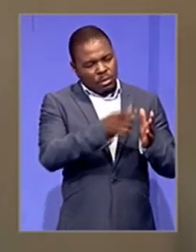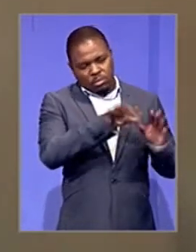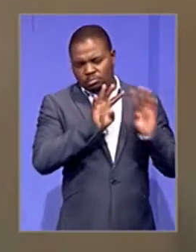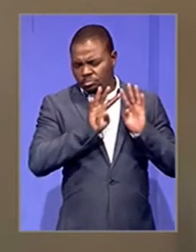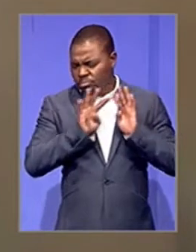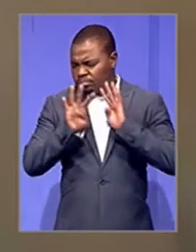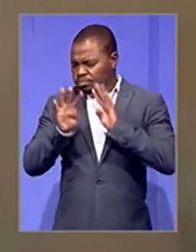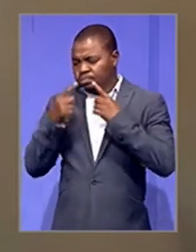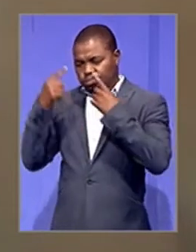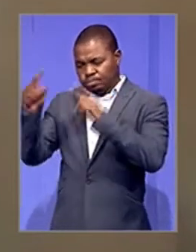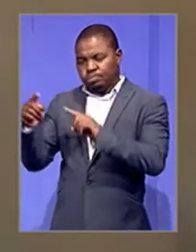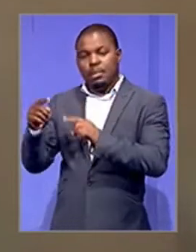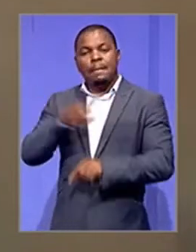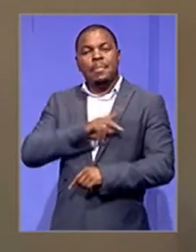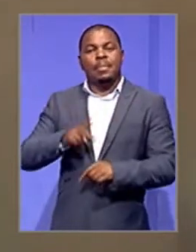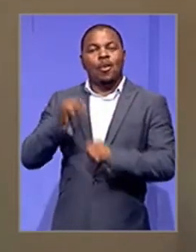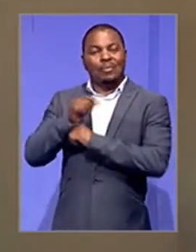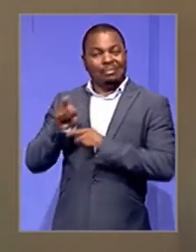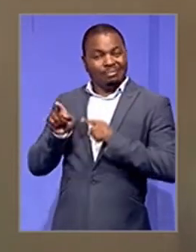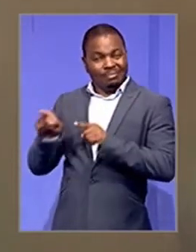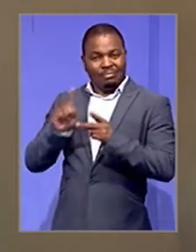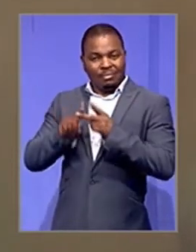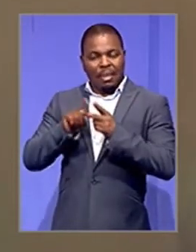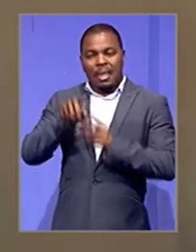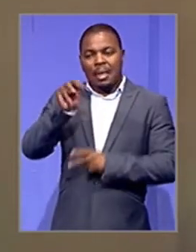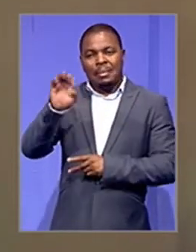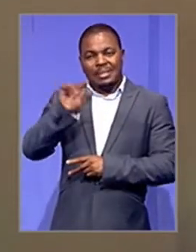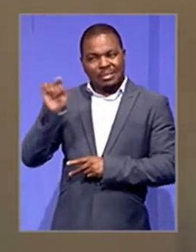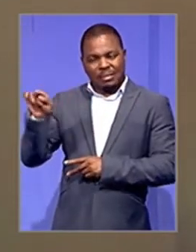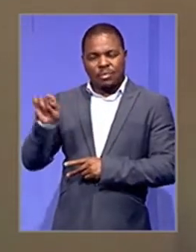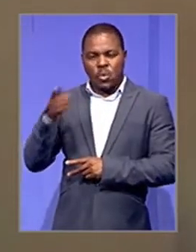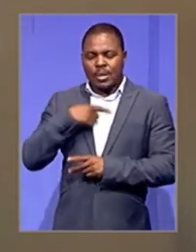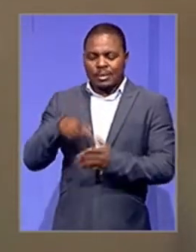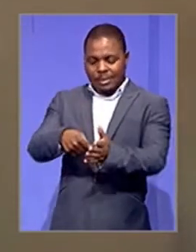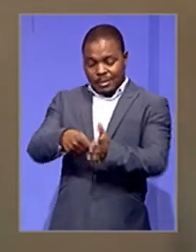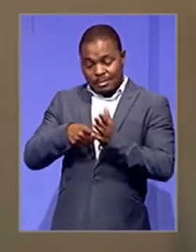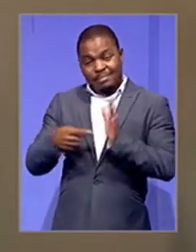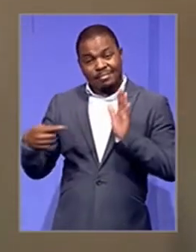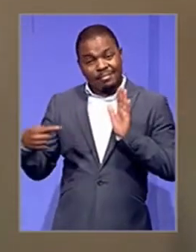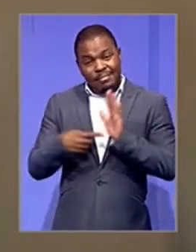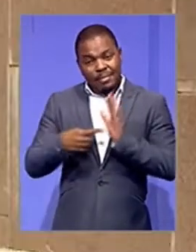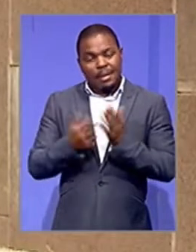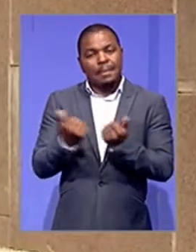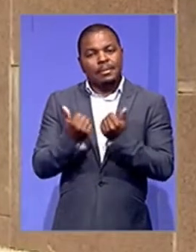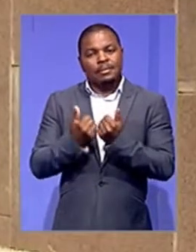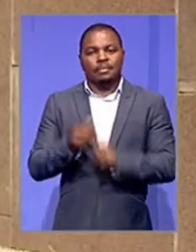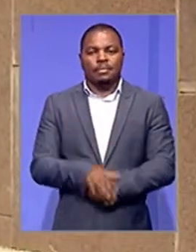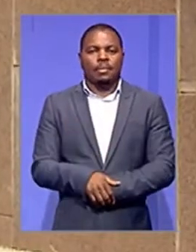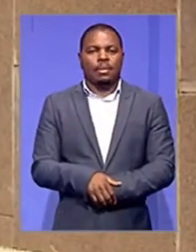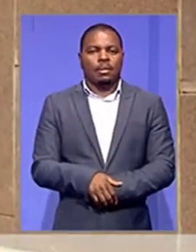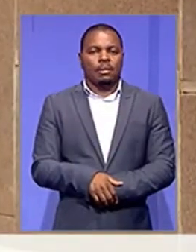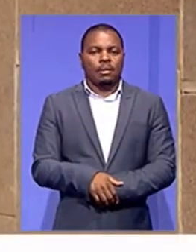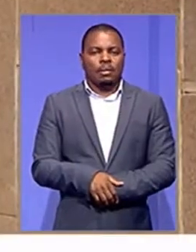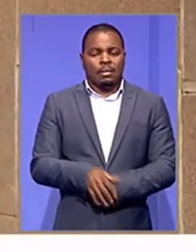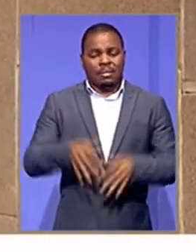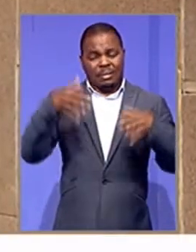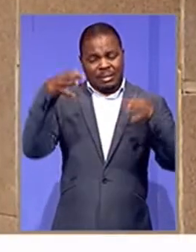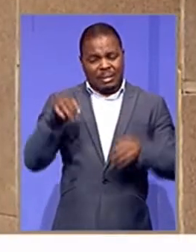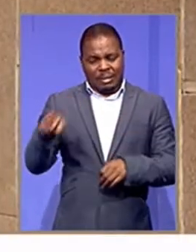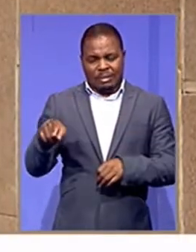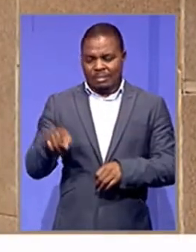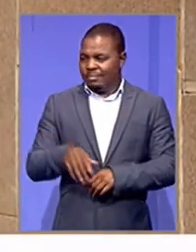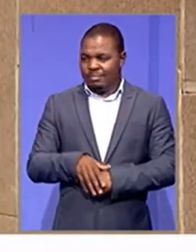matcha ka bona o ya ofising ya mo primary le di MEC tsena tsa hae re demanda di bursary tsena tsa bana ba. Re nana re qeto ena ka nnete ke